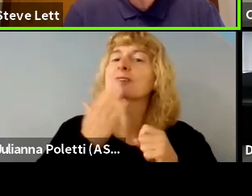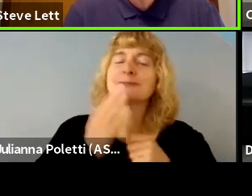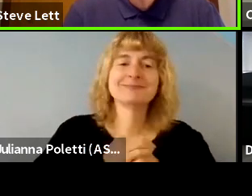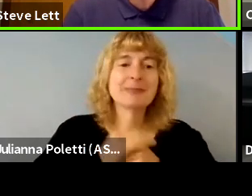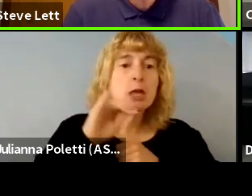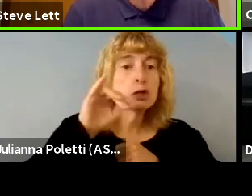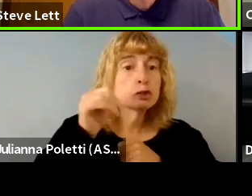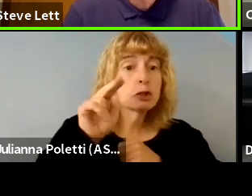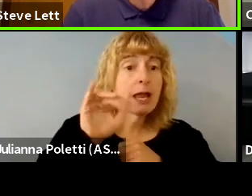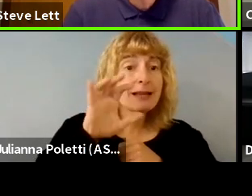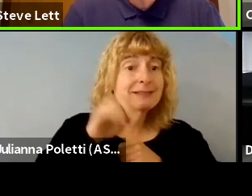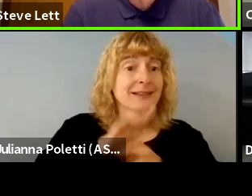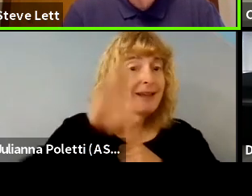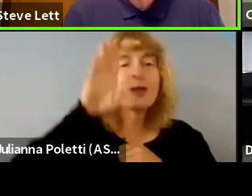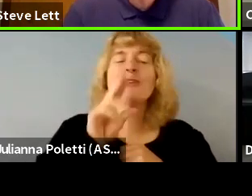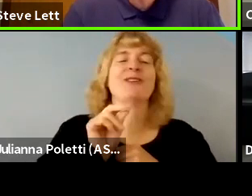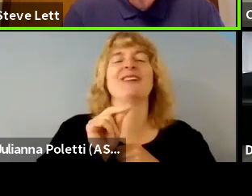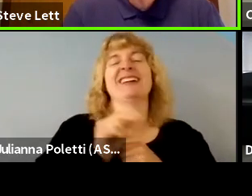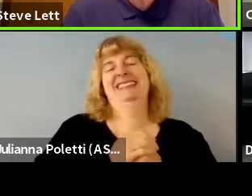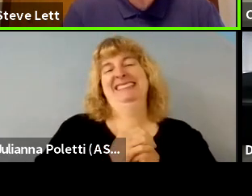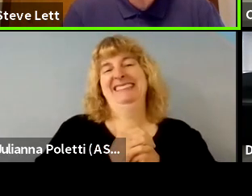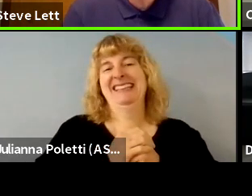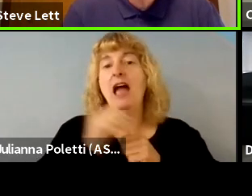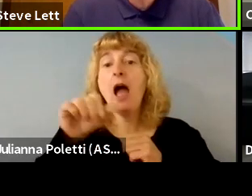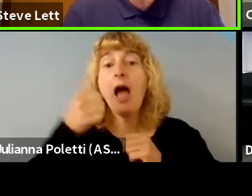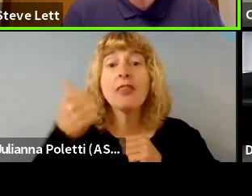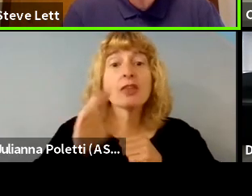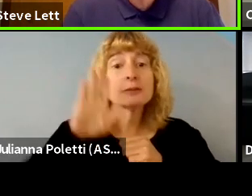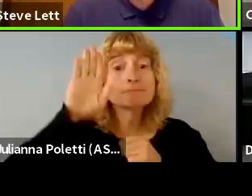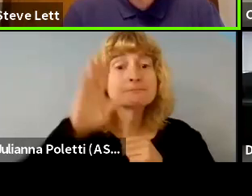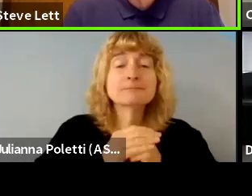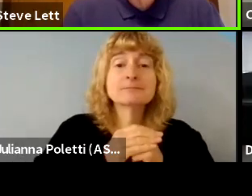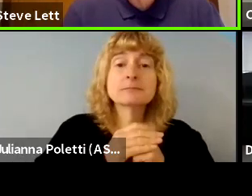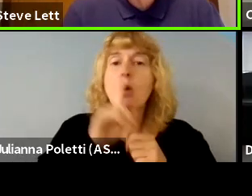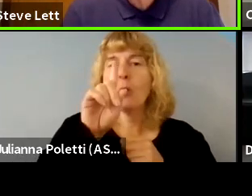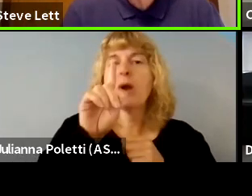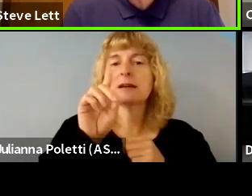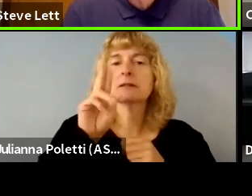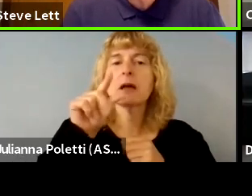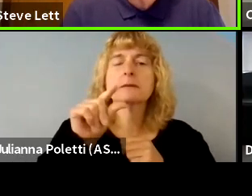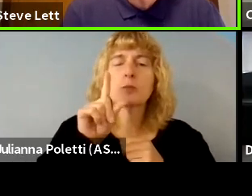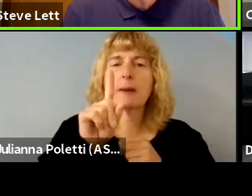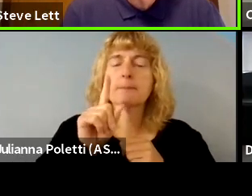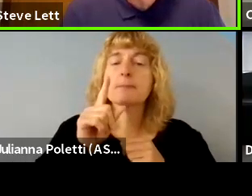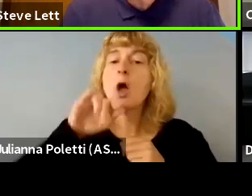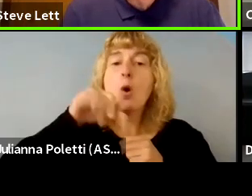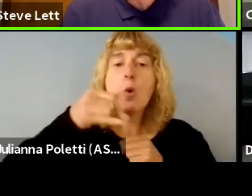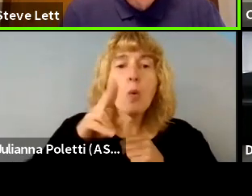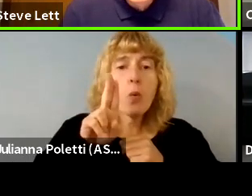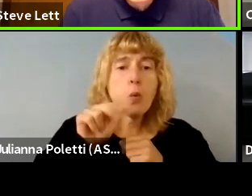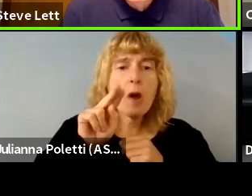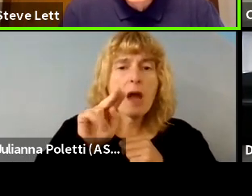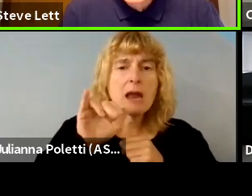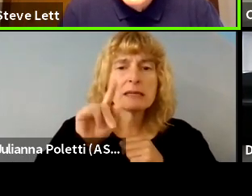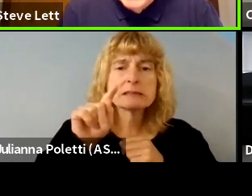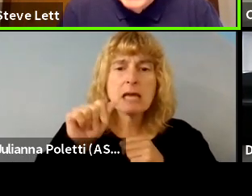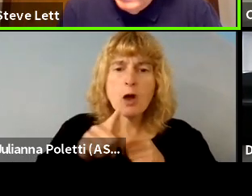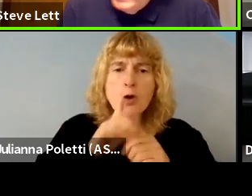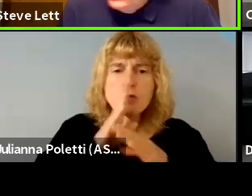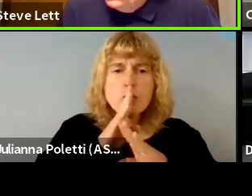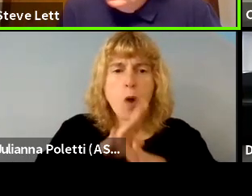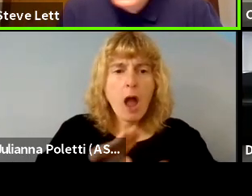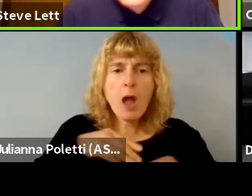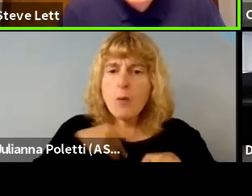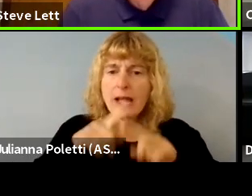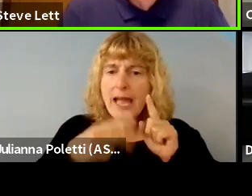No? Okay, anybody else? Just a minute, Doug. Juanita, you're being pretty quiet down there and we can't